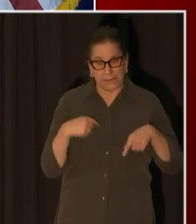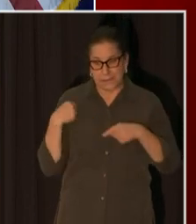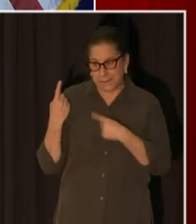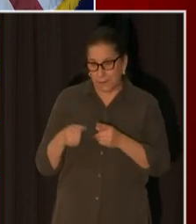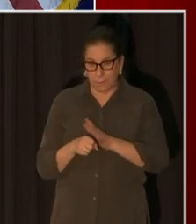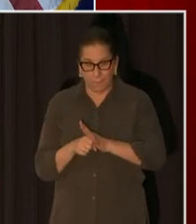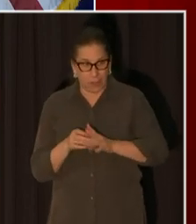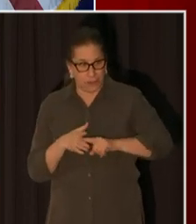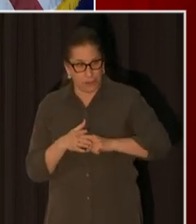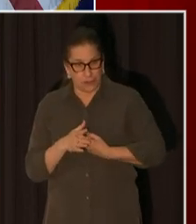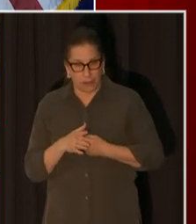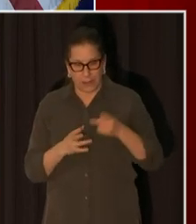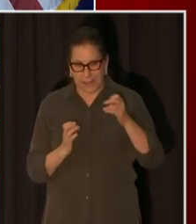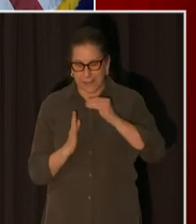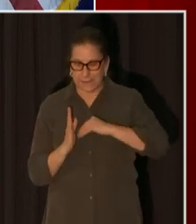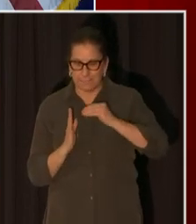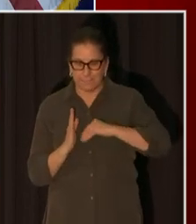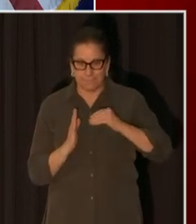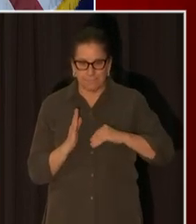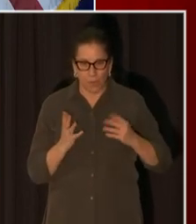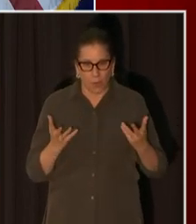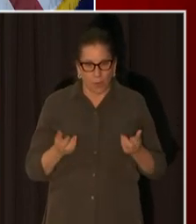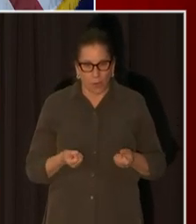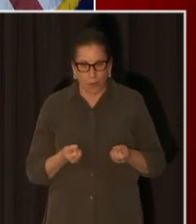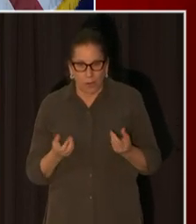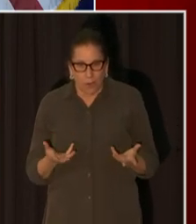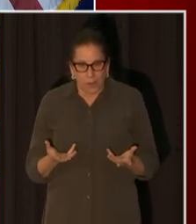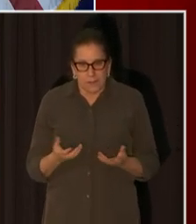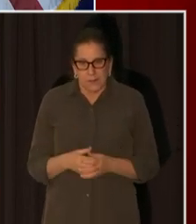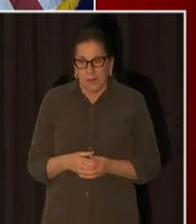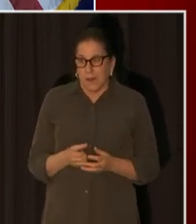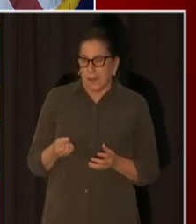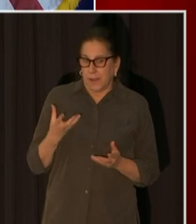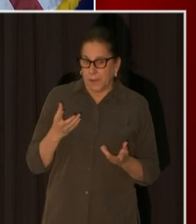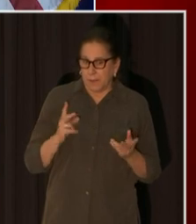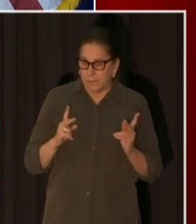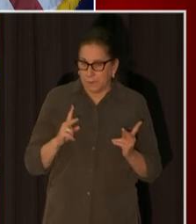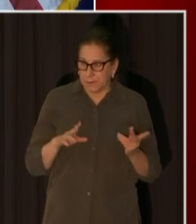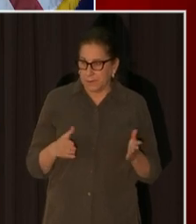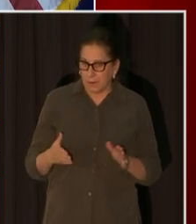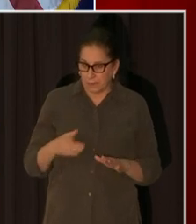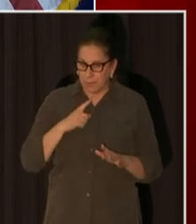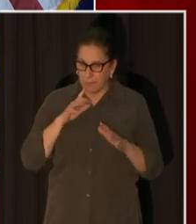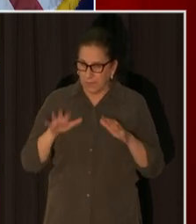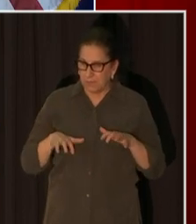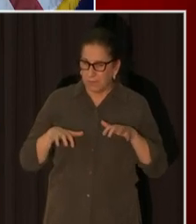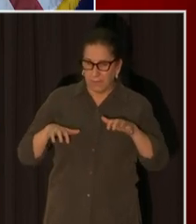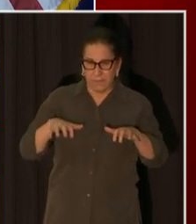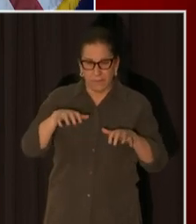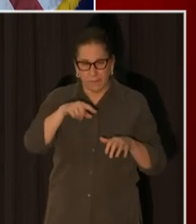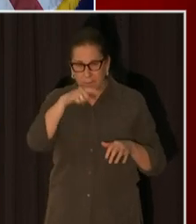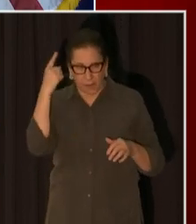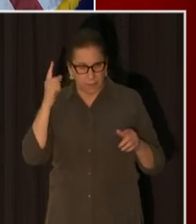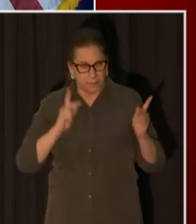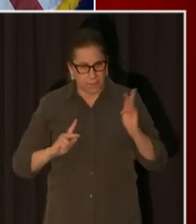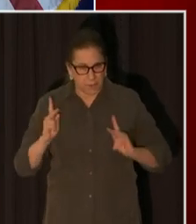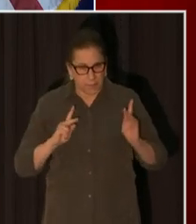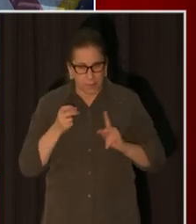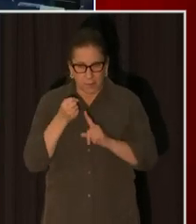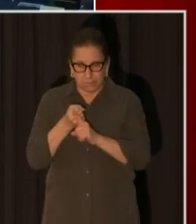outsized number of coronavirus-related deaths in Black communities and Black businesses. Dr. Perry, welcome to our town hall. Thank